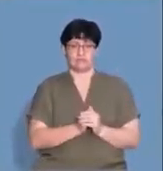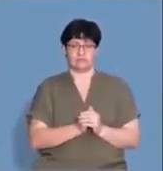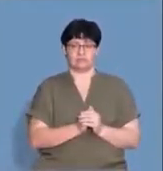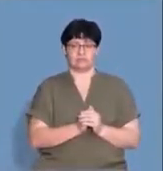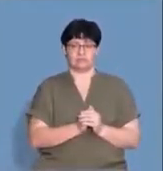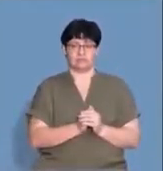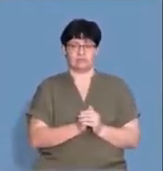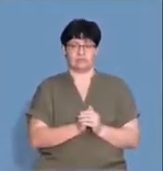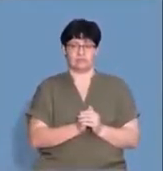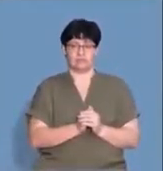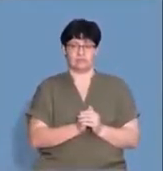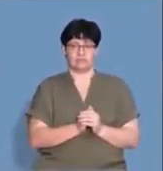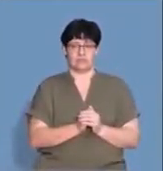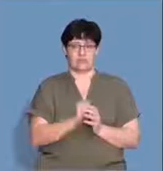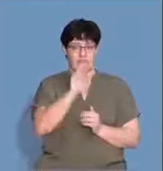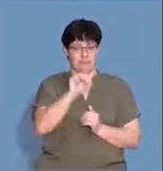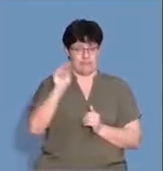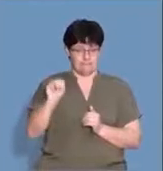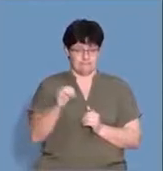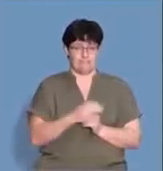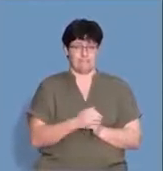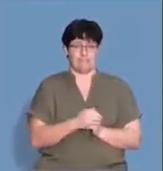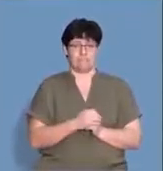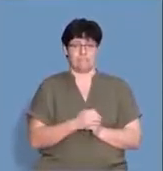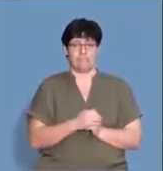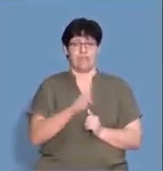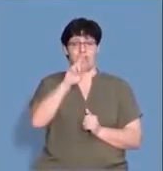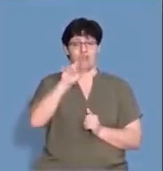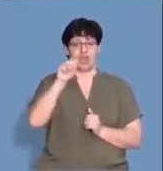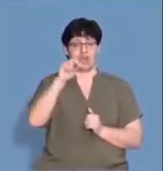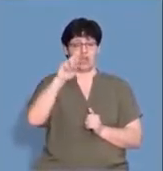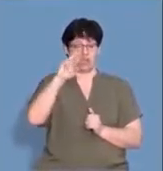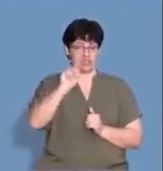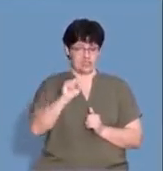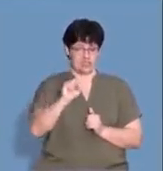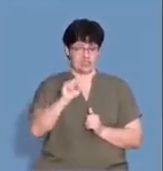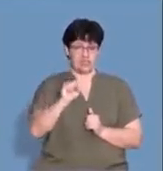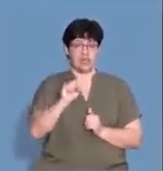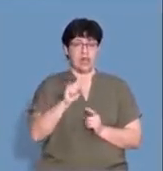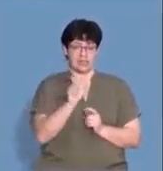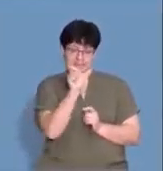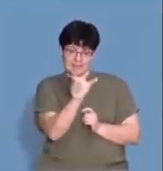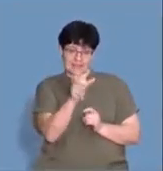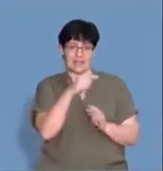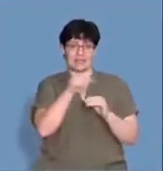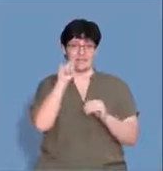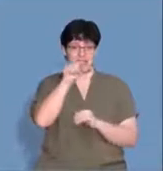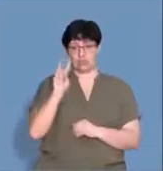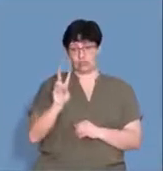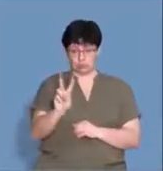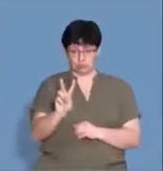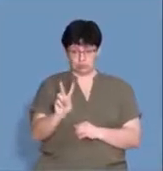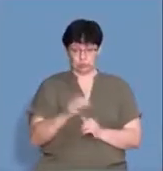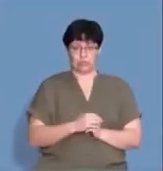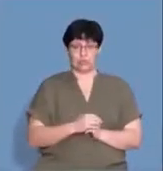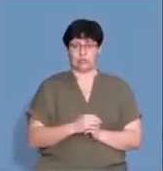was 125 millimeters. My radius, don't forget, is my diameter divided by 2.